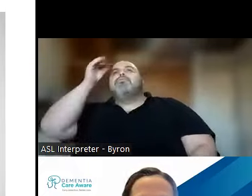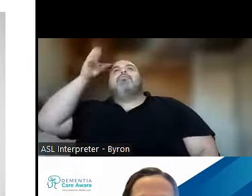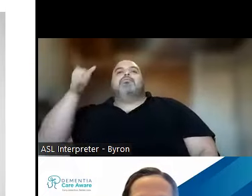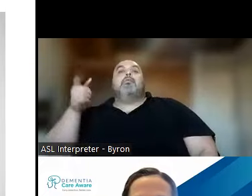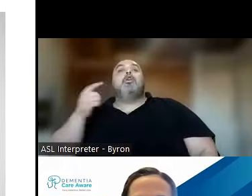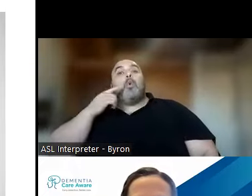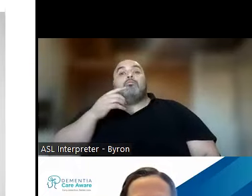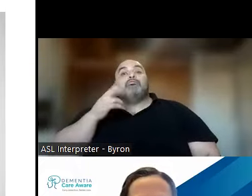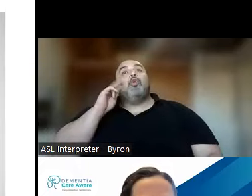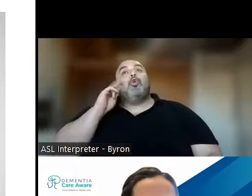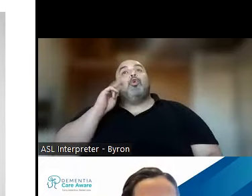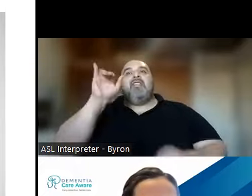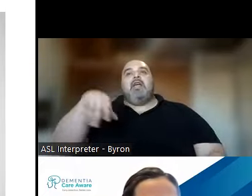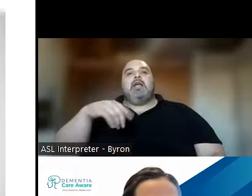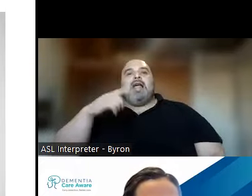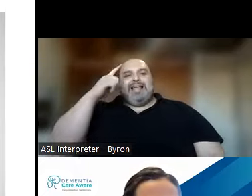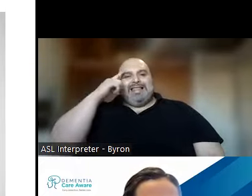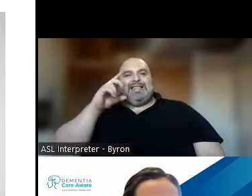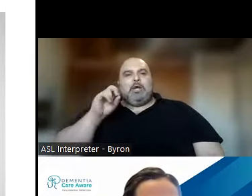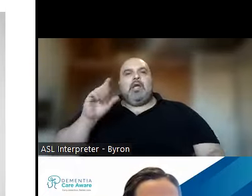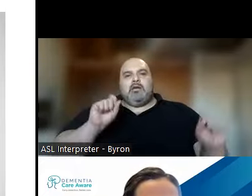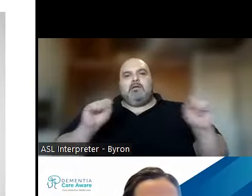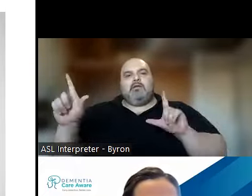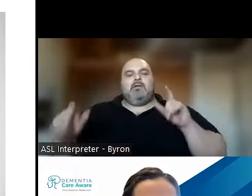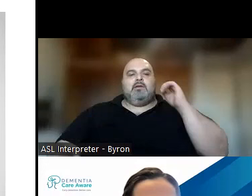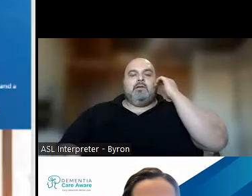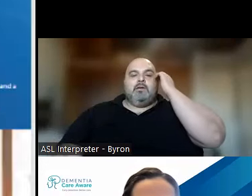And I think okay to go to the next slide.